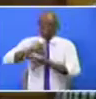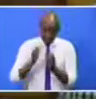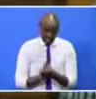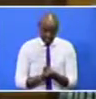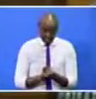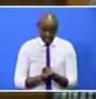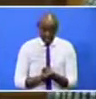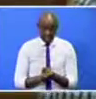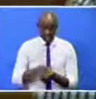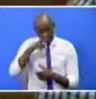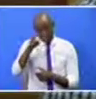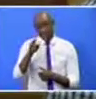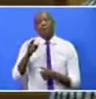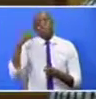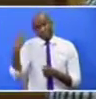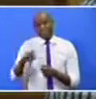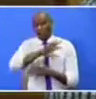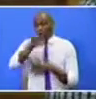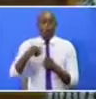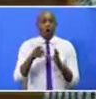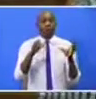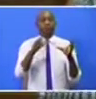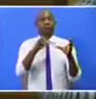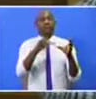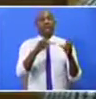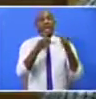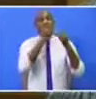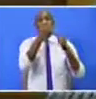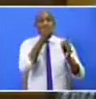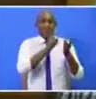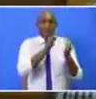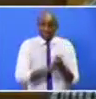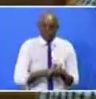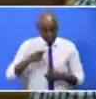surpassing the number of athletes whom I had 80, I did not have a problem with my primary team officials.